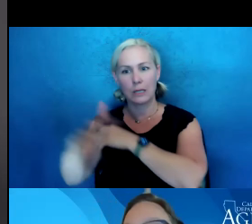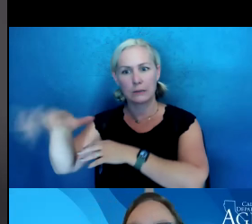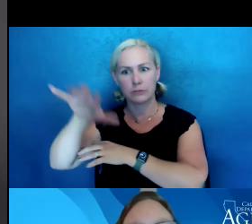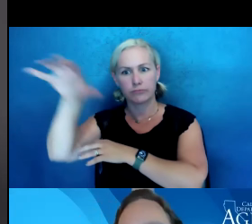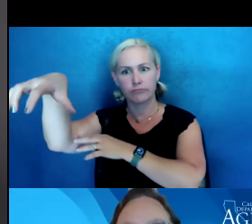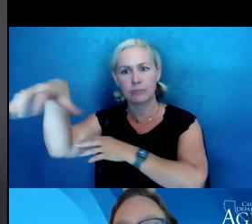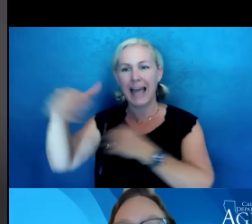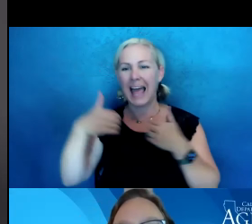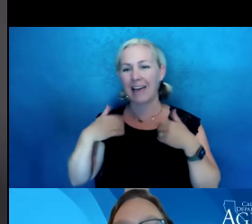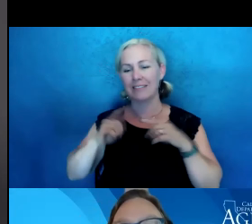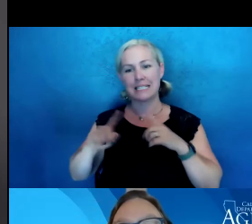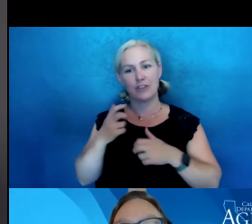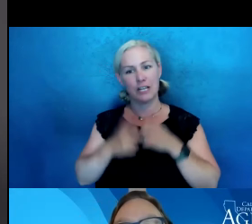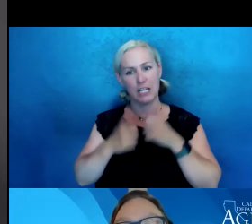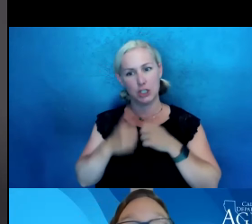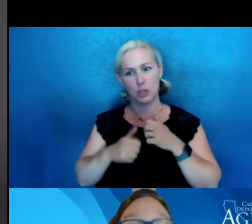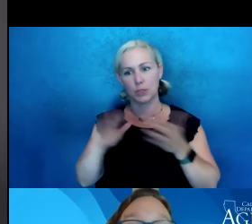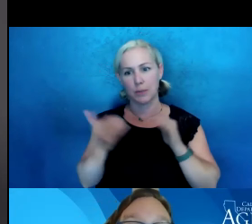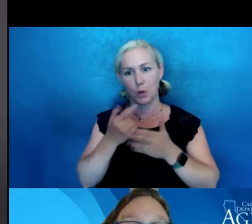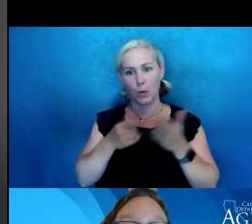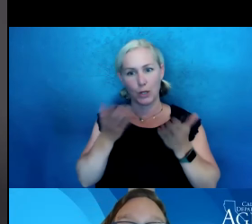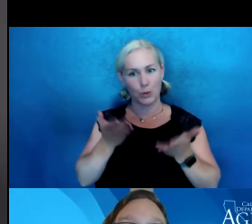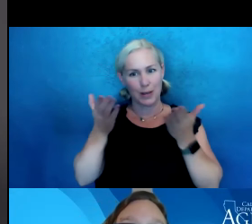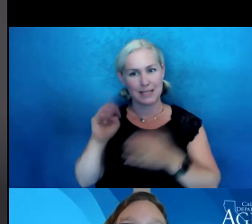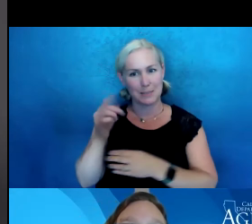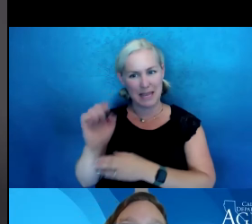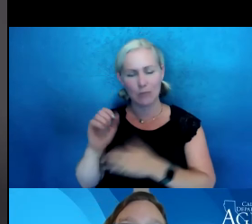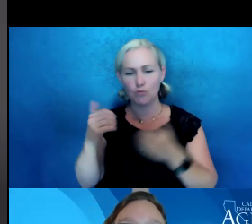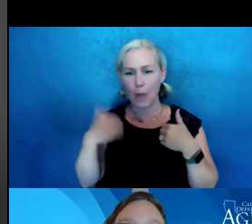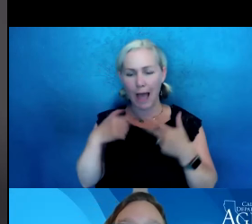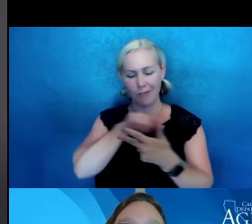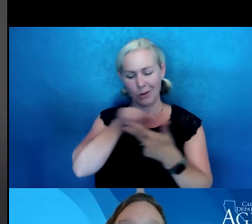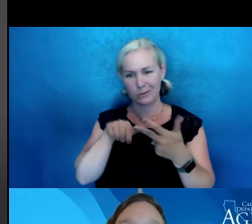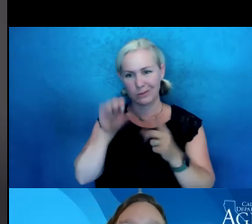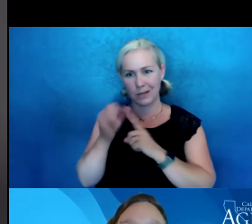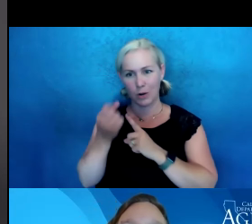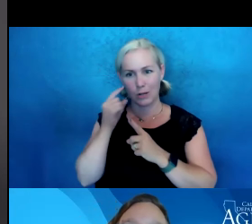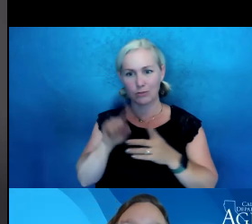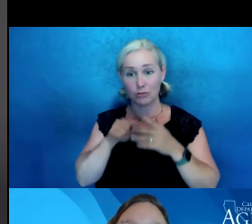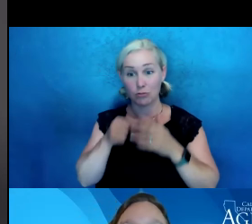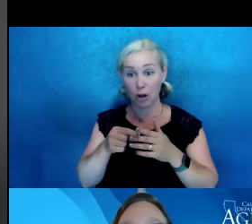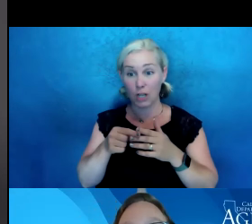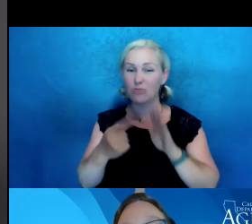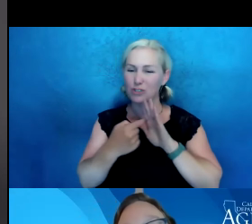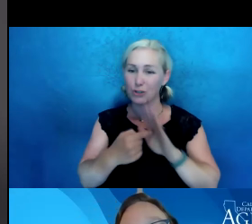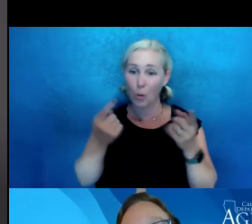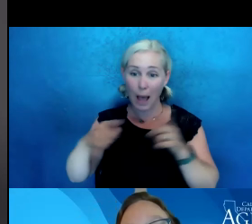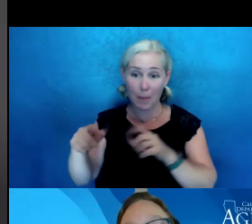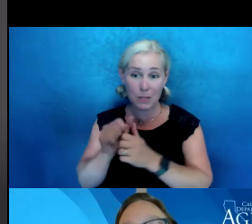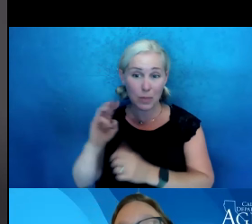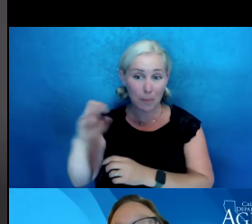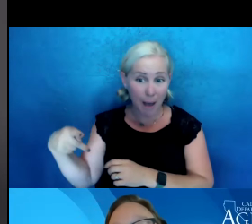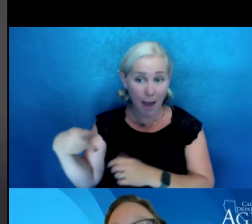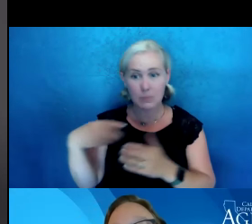terms of what you raised, Maggie, very, very well. So we have those scenarios for starting points. We show what happens with the maps. We show what happens with the